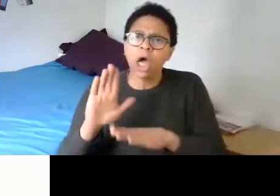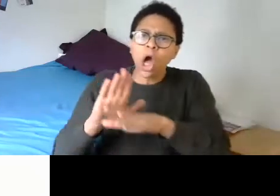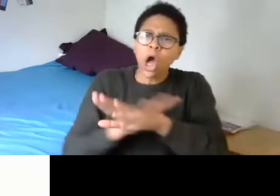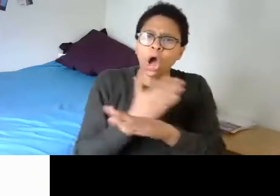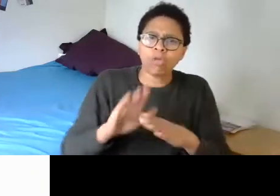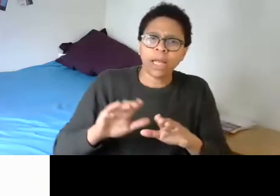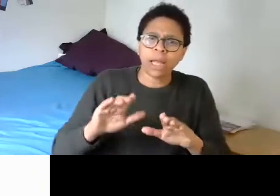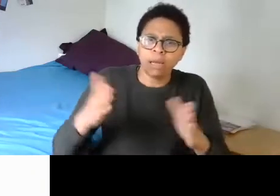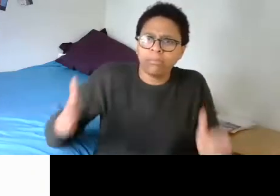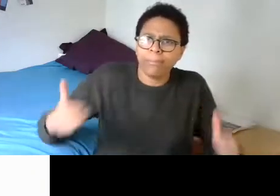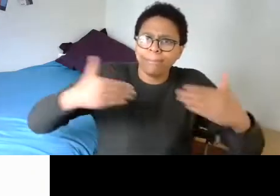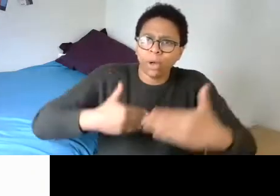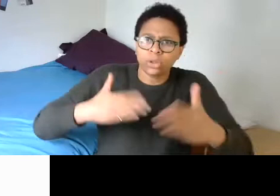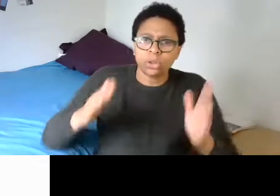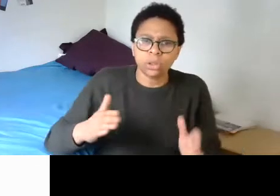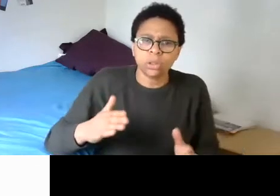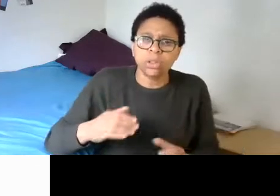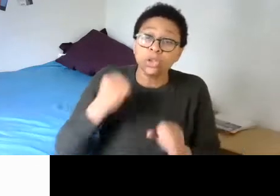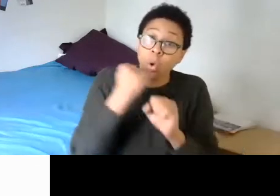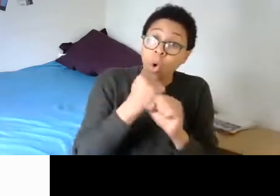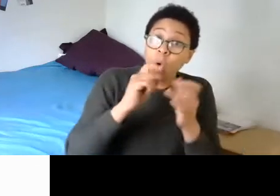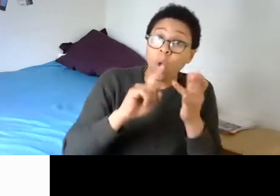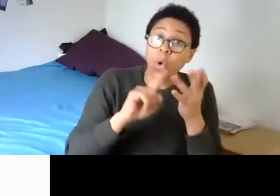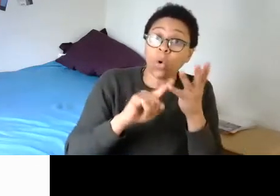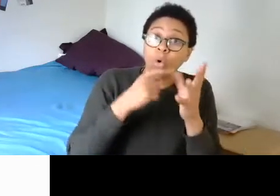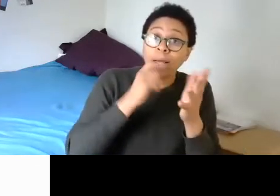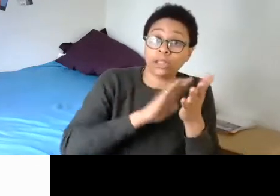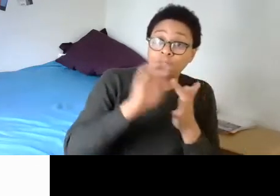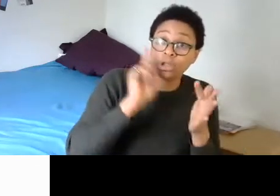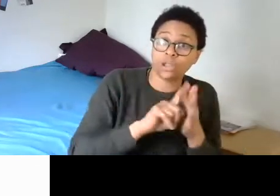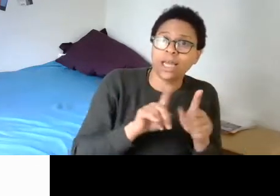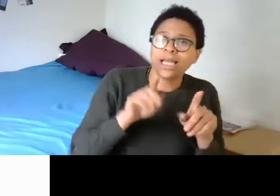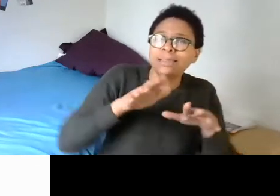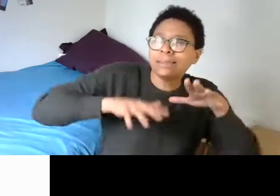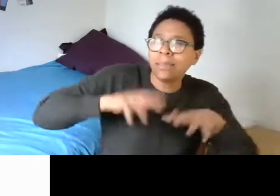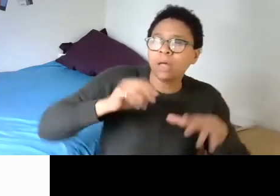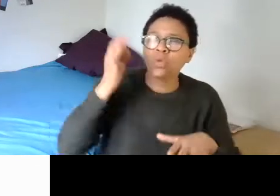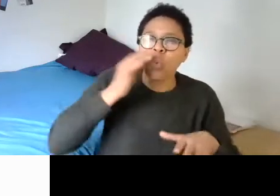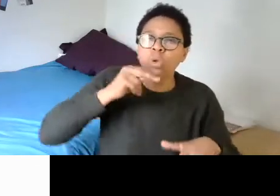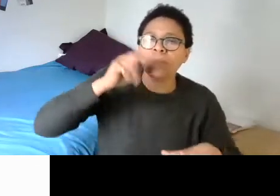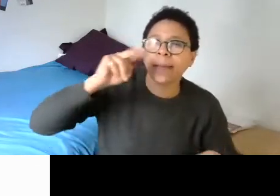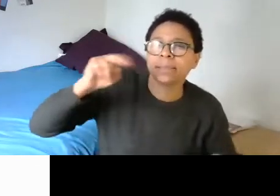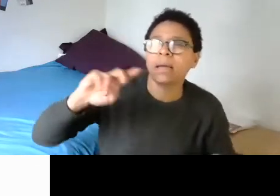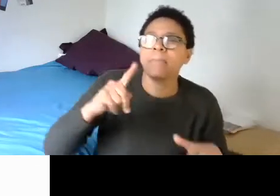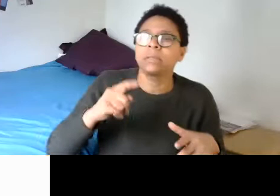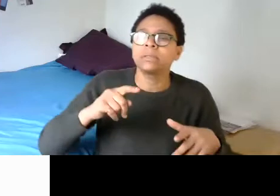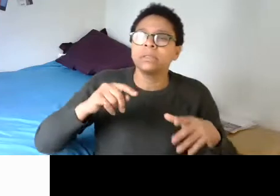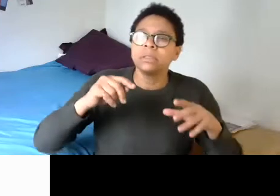Gouache painting is similar to watercolour technique, but the paint dries opaque. And this technique has been used for centuries.